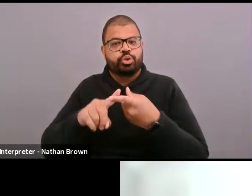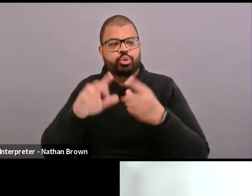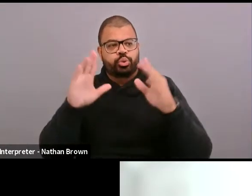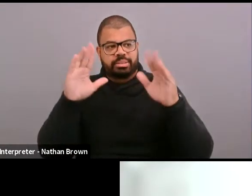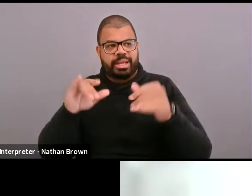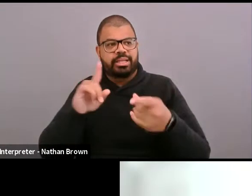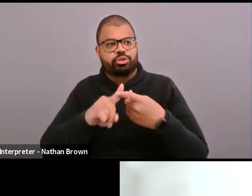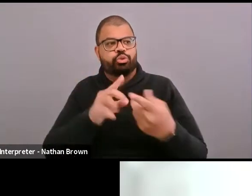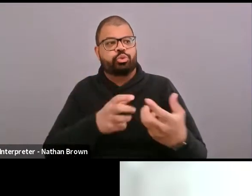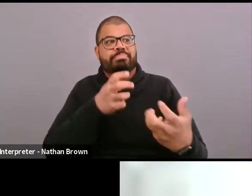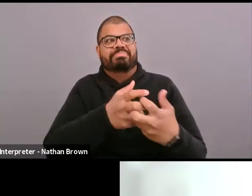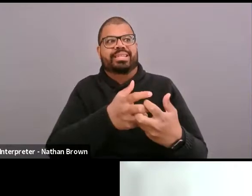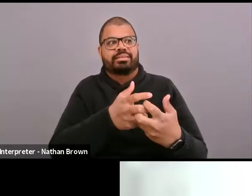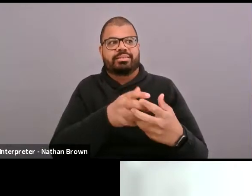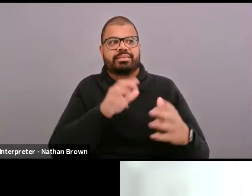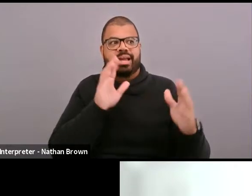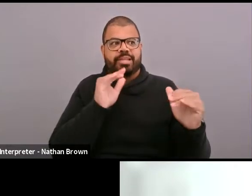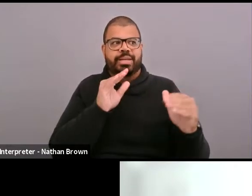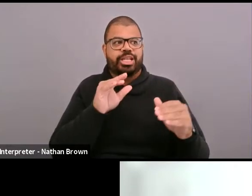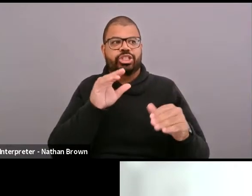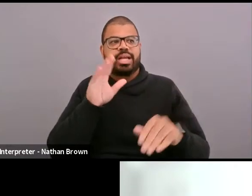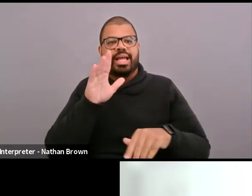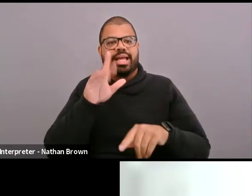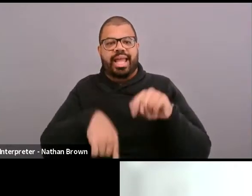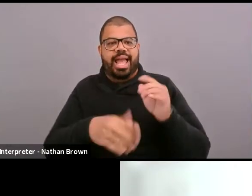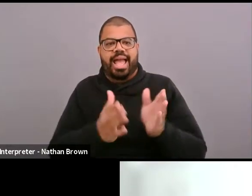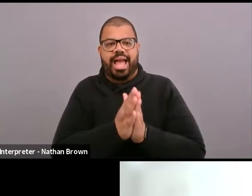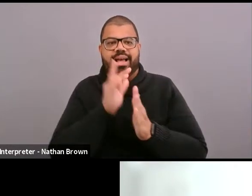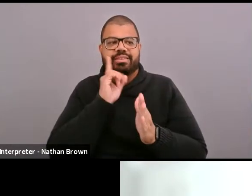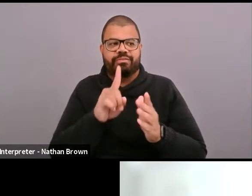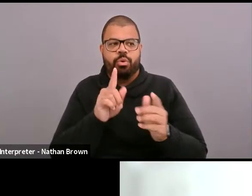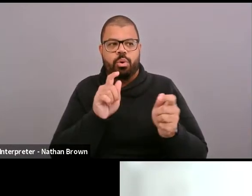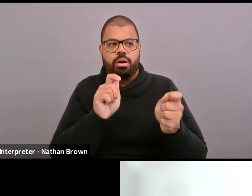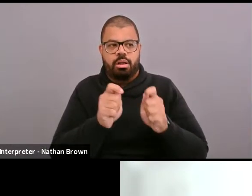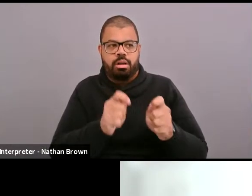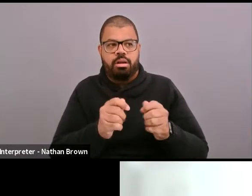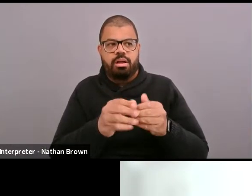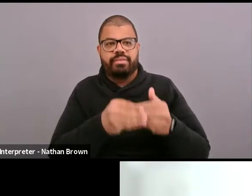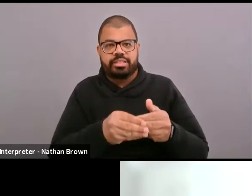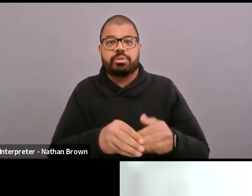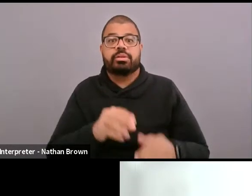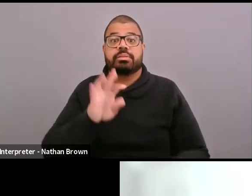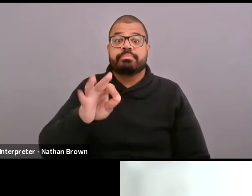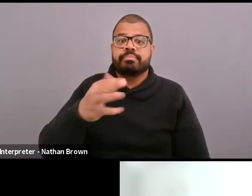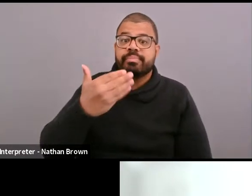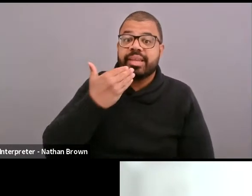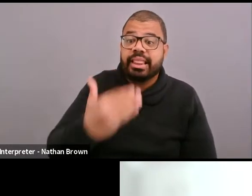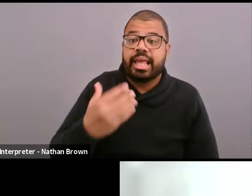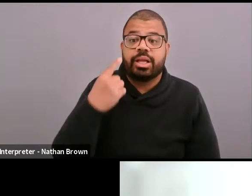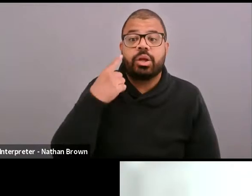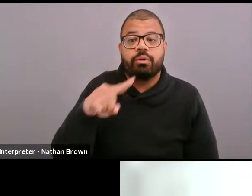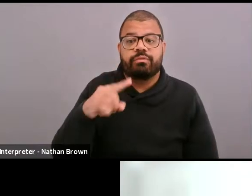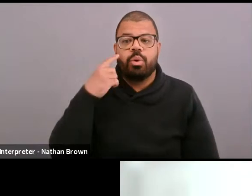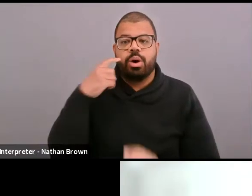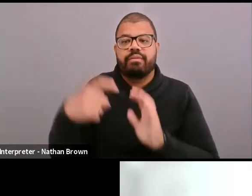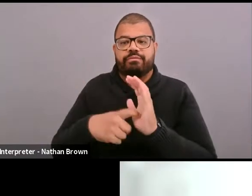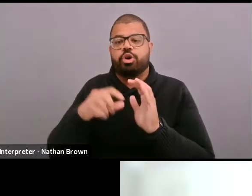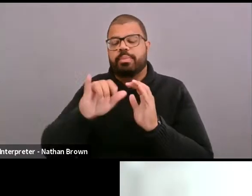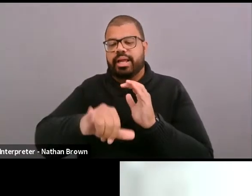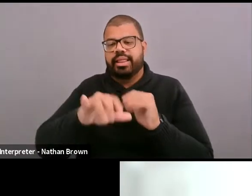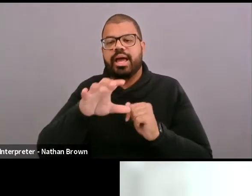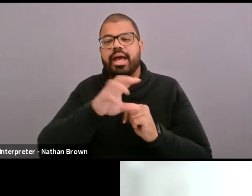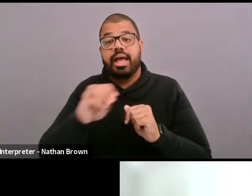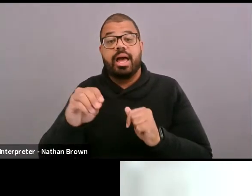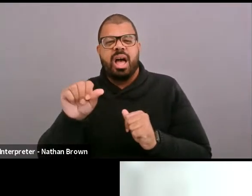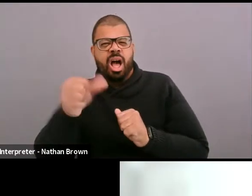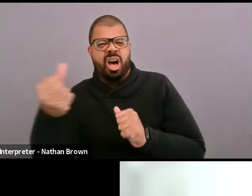going to overstep those boundaries. That's right. So it's such thank you for affirming that. And the other thing I want to